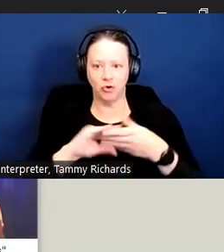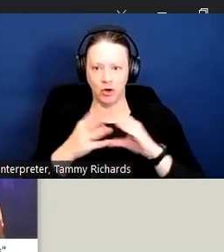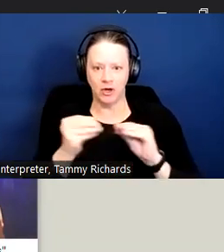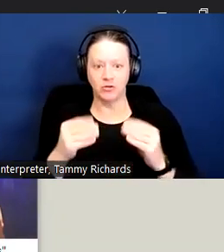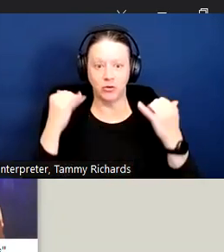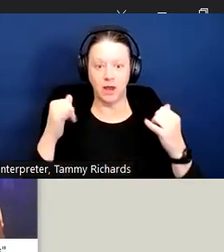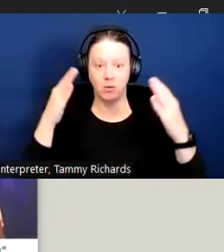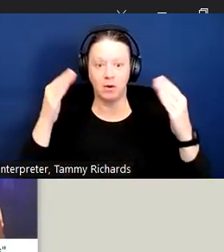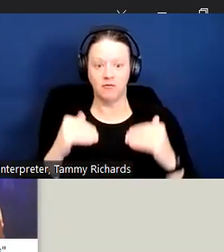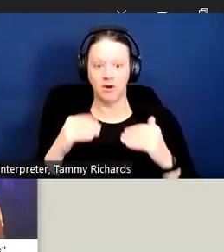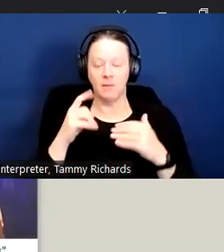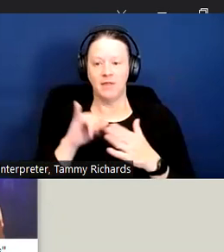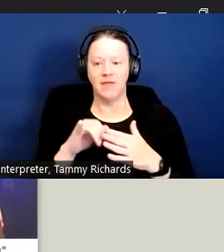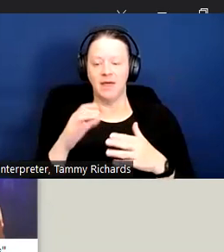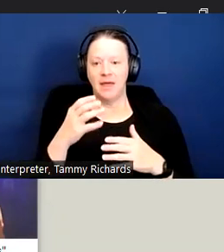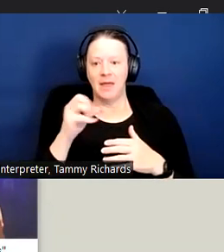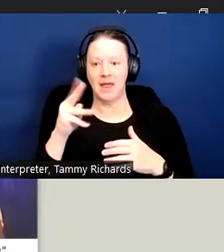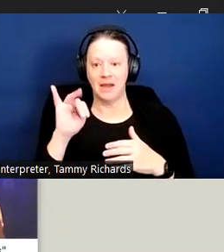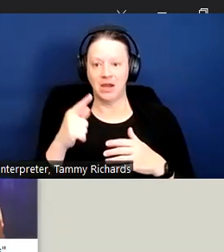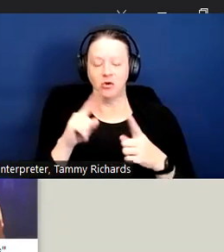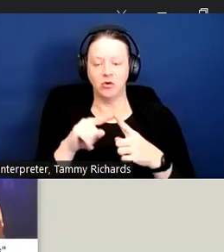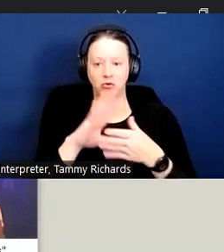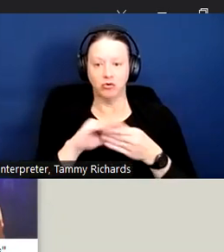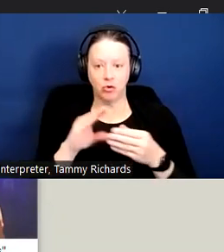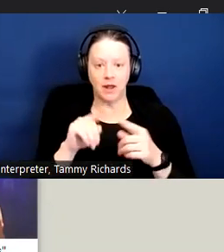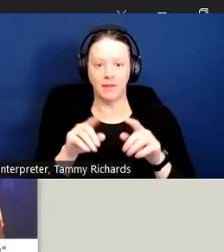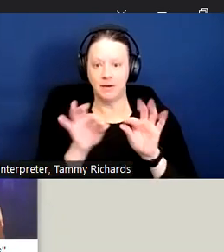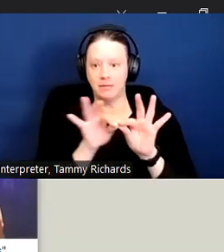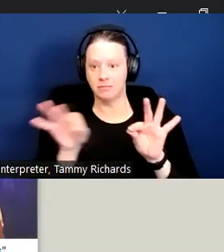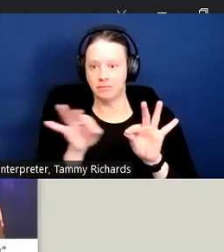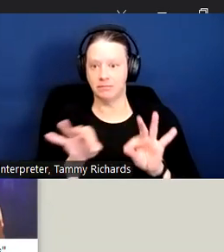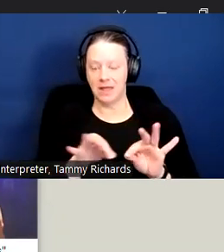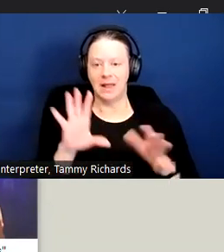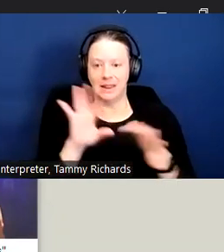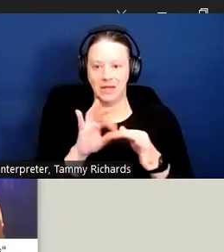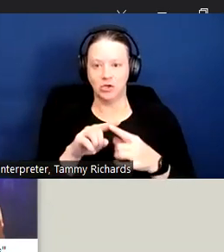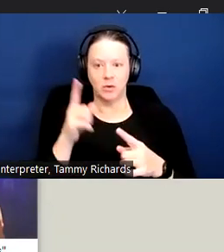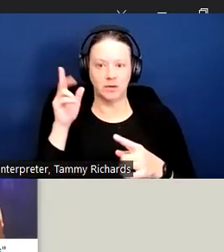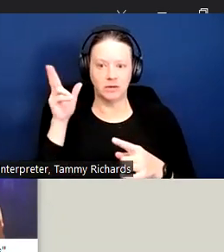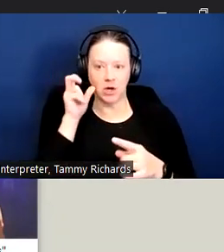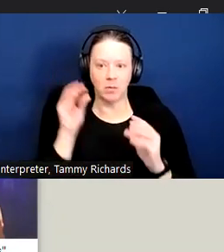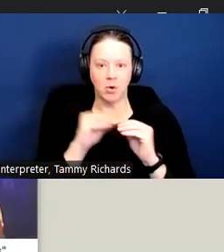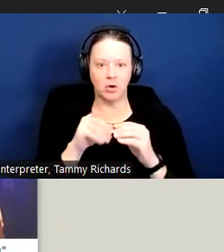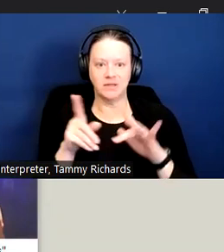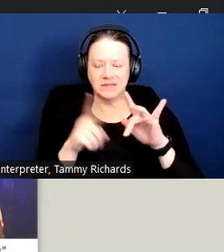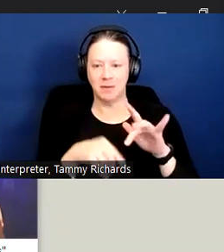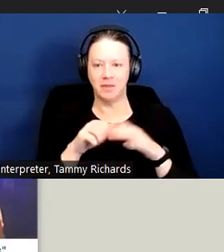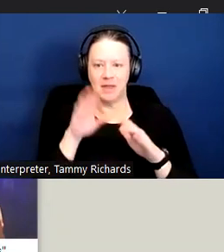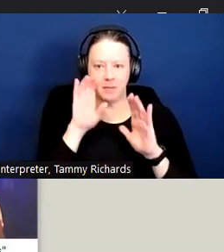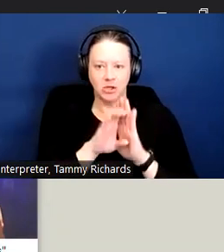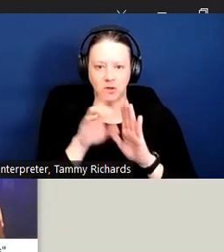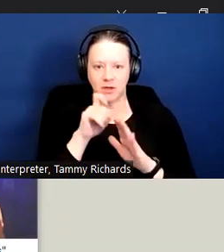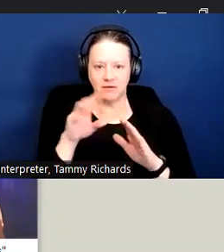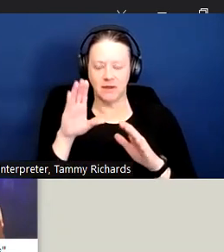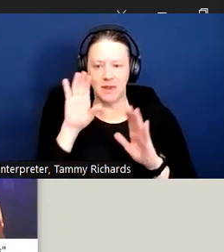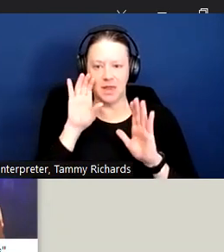heading straight to its story and then to the link to hear more. It skipped the image because the image now has what is known